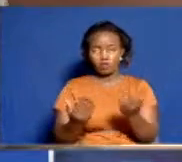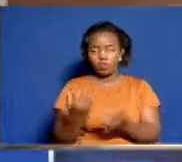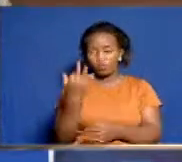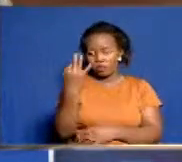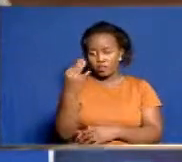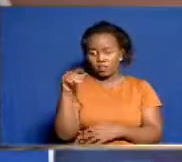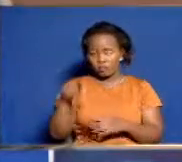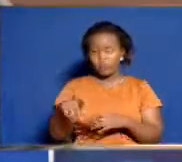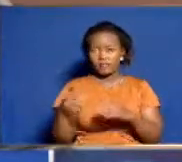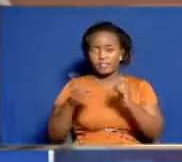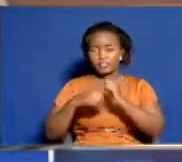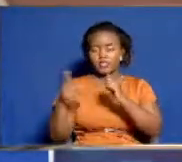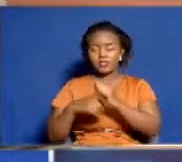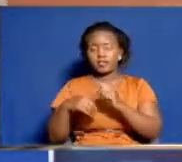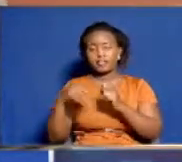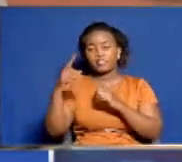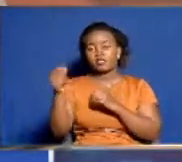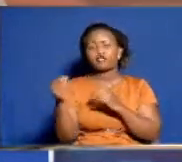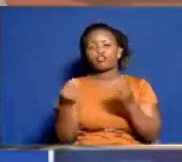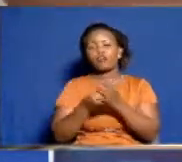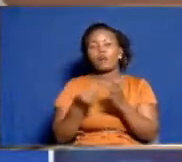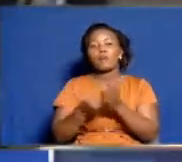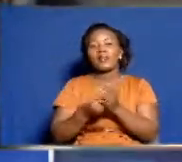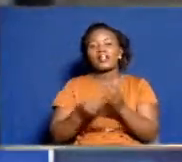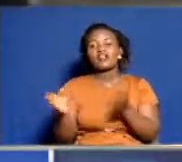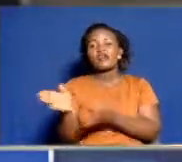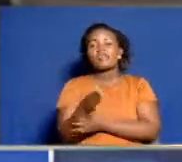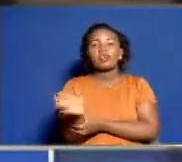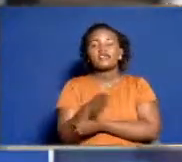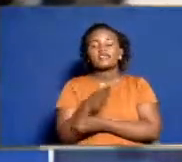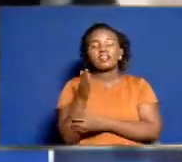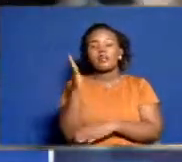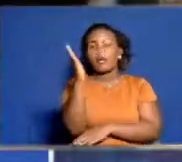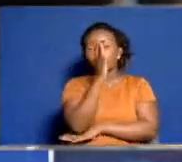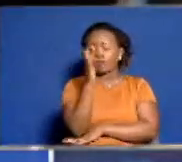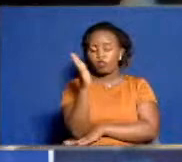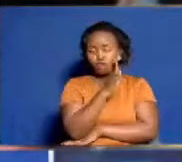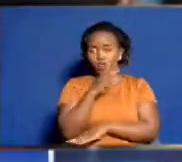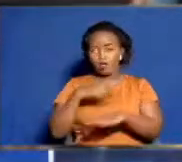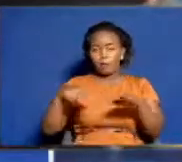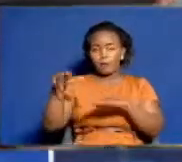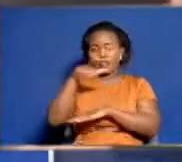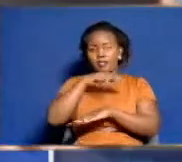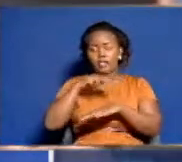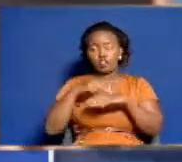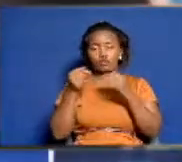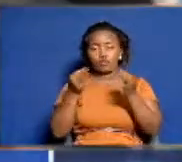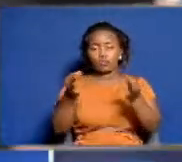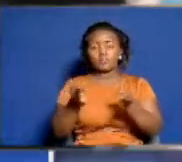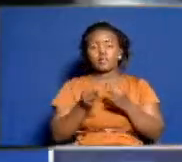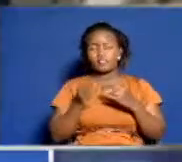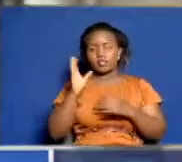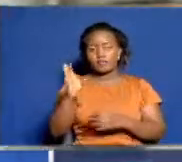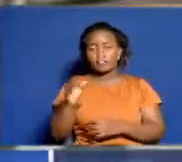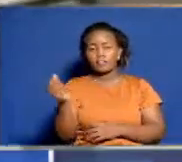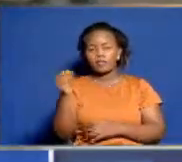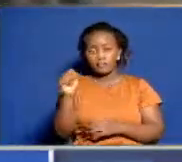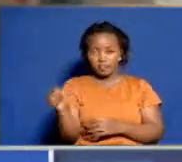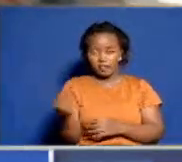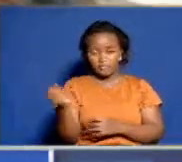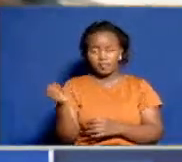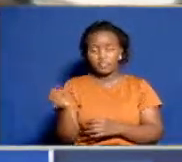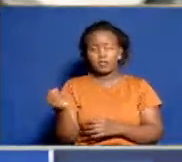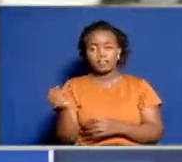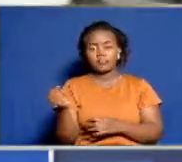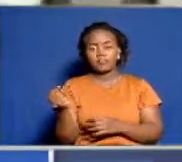3.66 trillion shillings budget on Thursday afternoon by the National Treasury Cabinet Secretary Okur Yetani. Regina